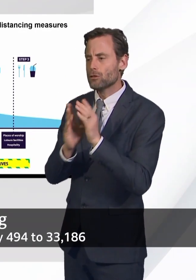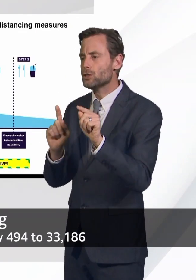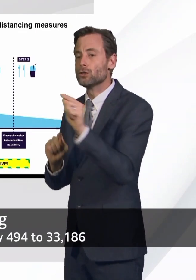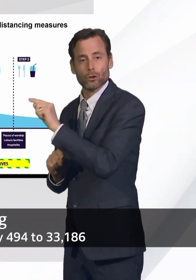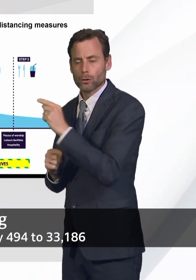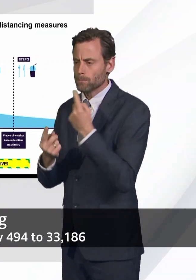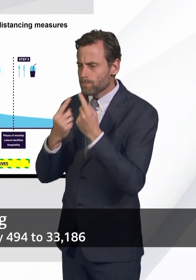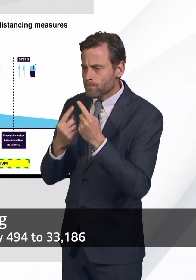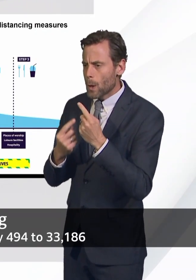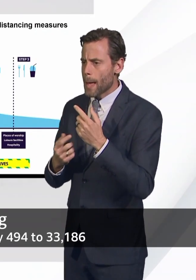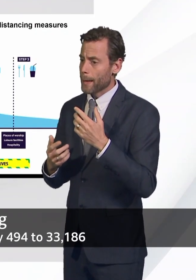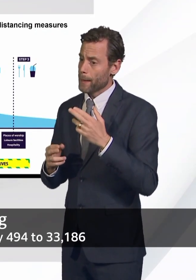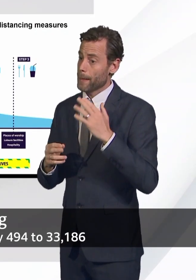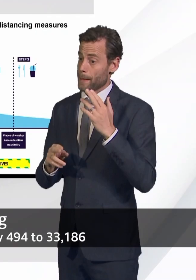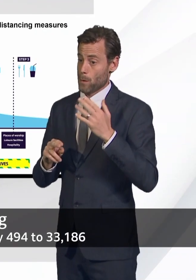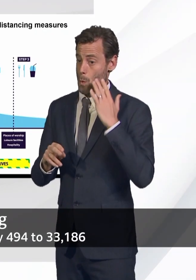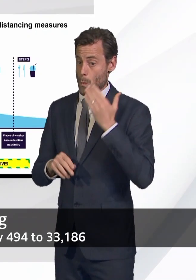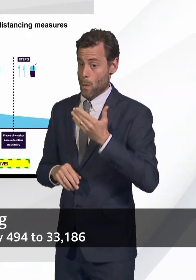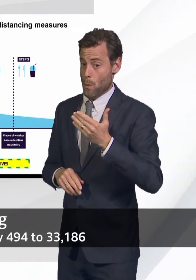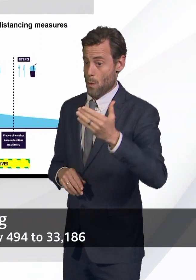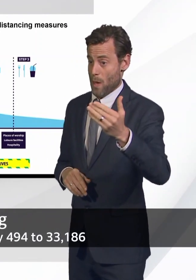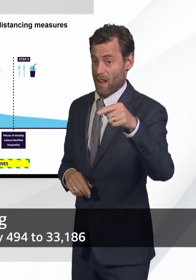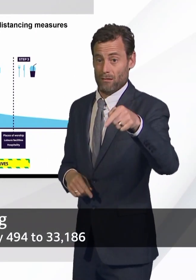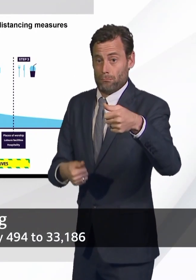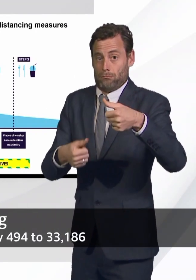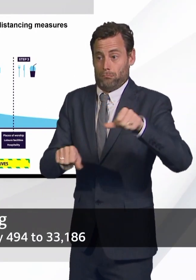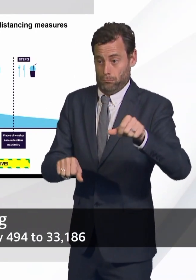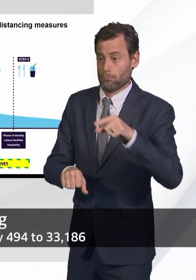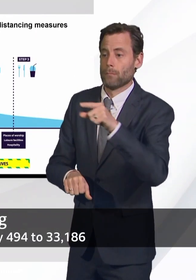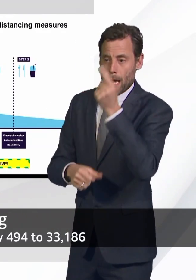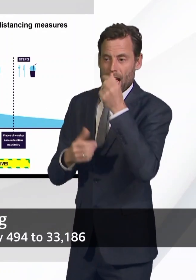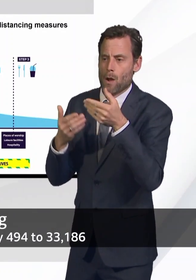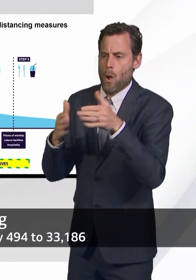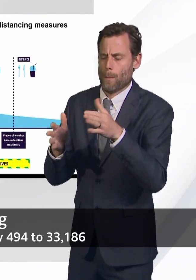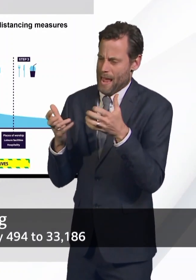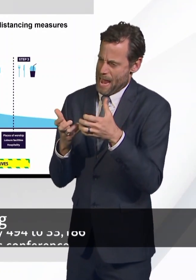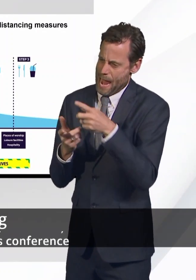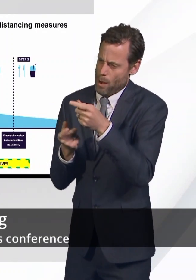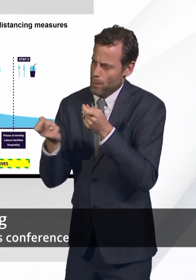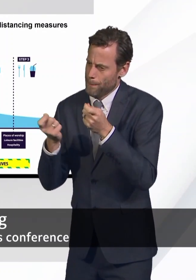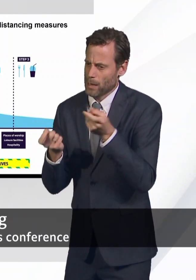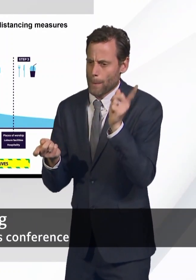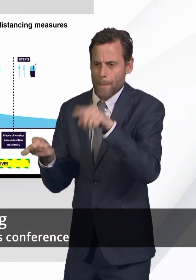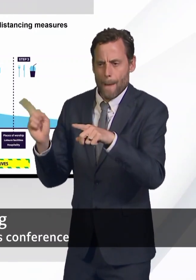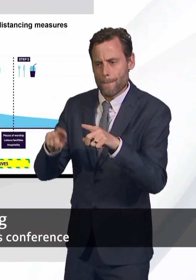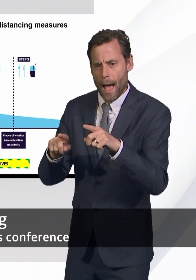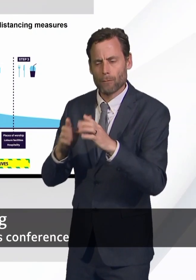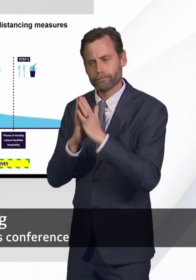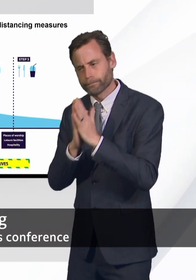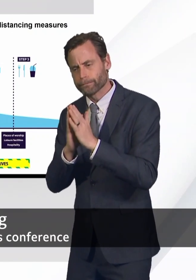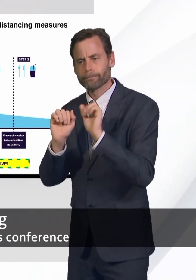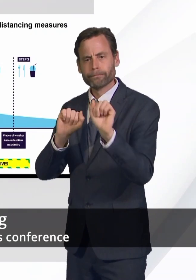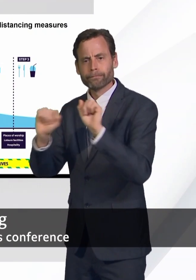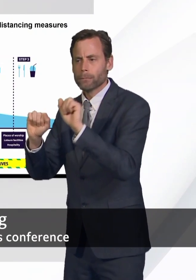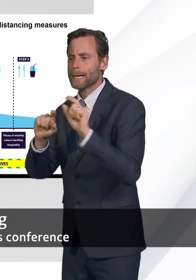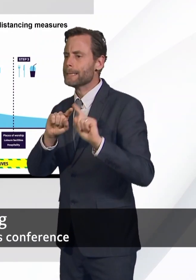establish when and how places of worship can open safely for some of the practices where social distancing